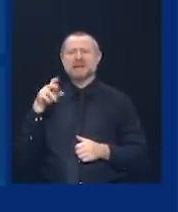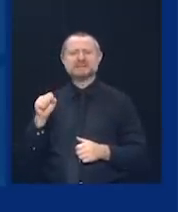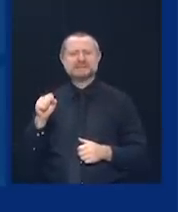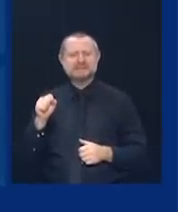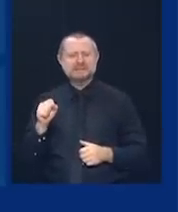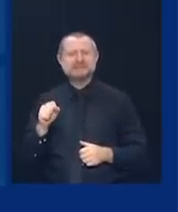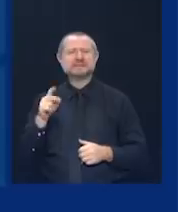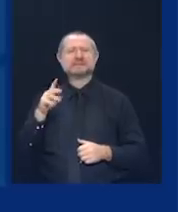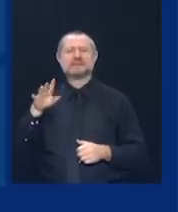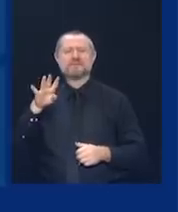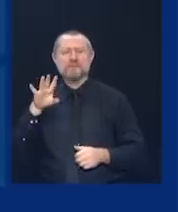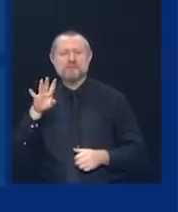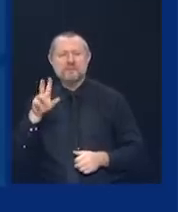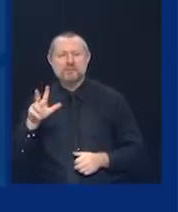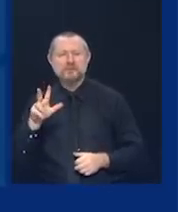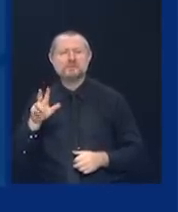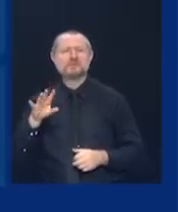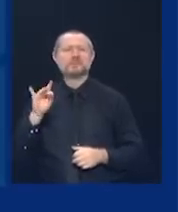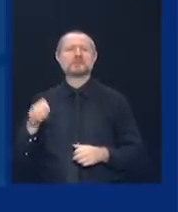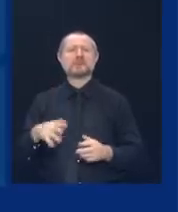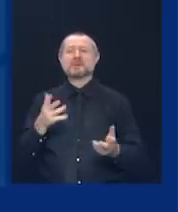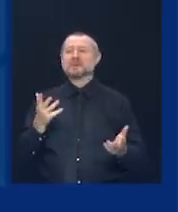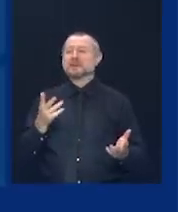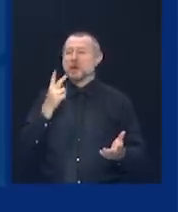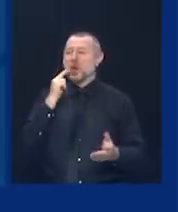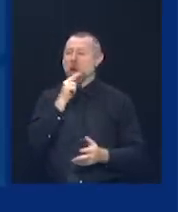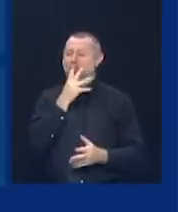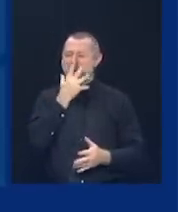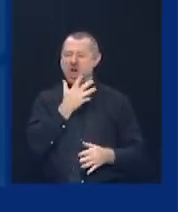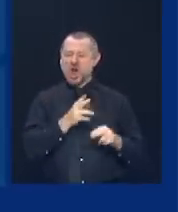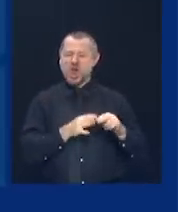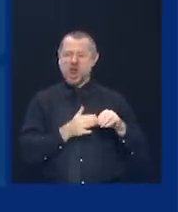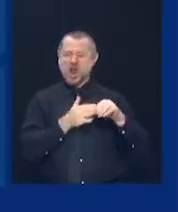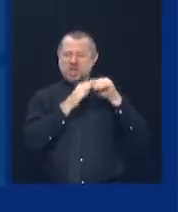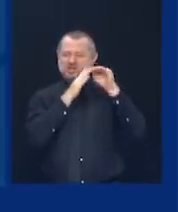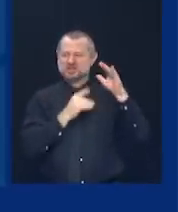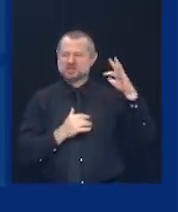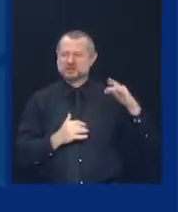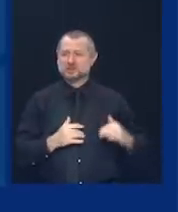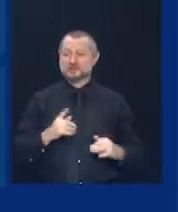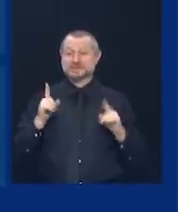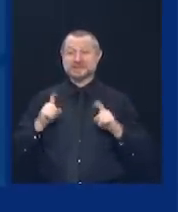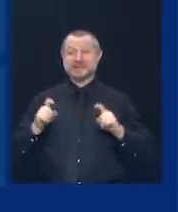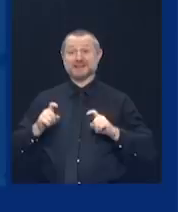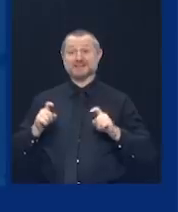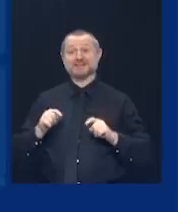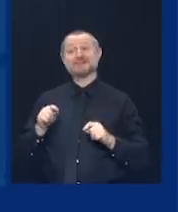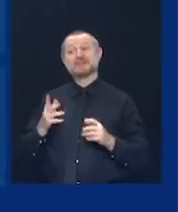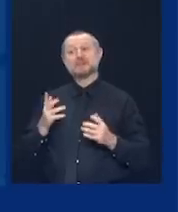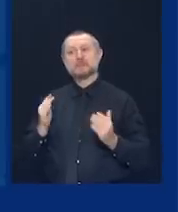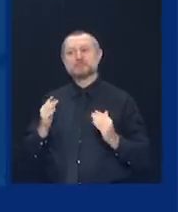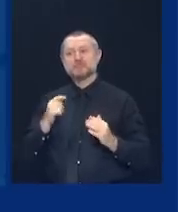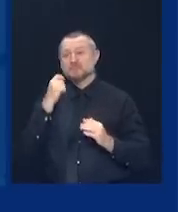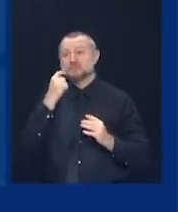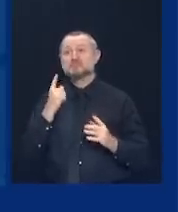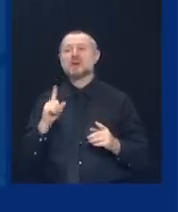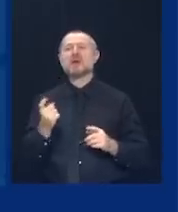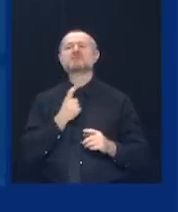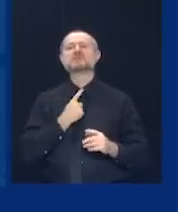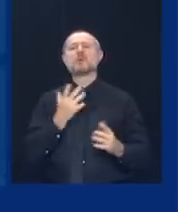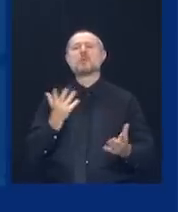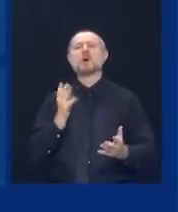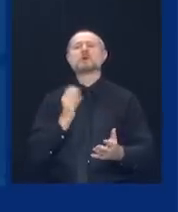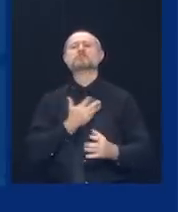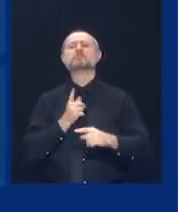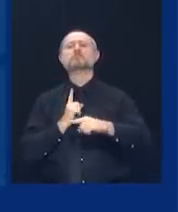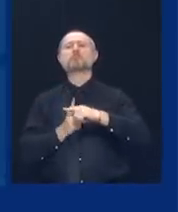at those numbers. Here's a test. What was our positivity rate